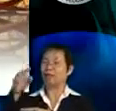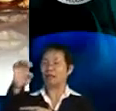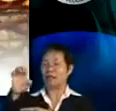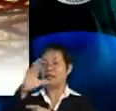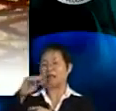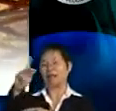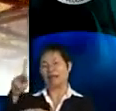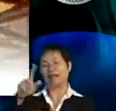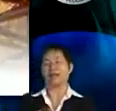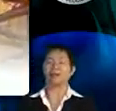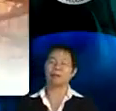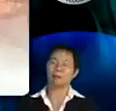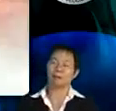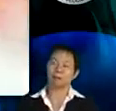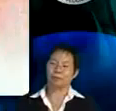and K.